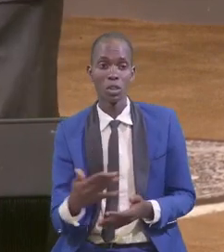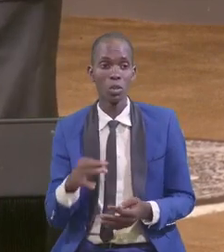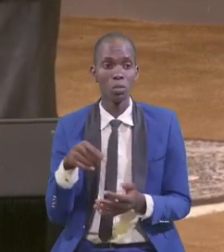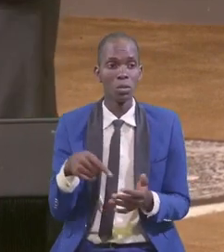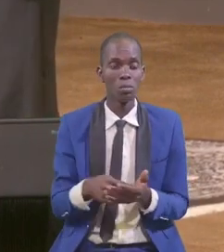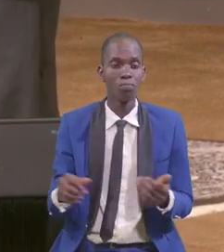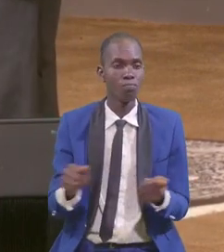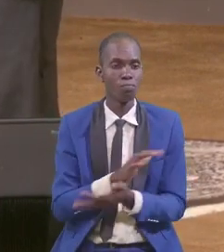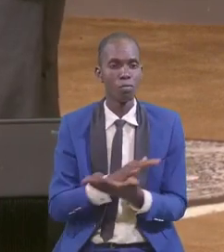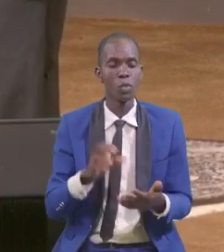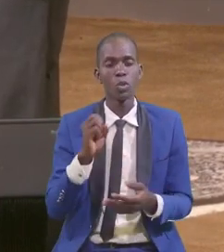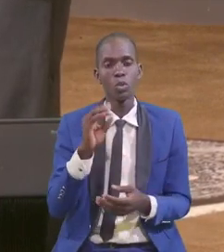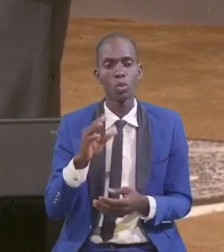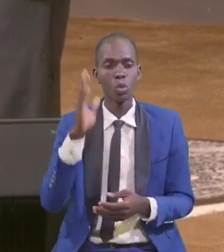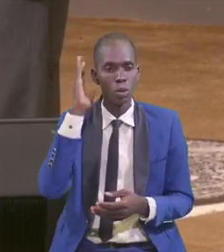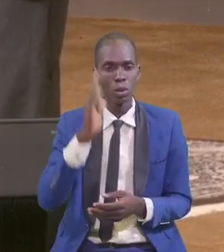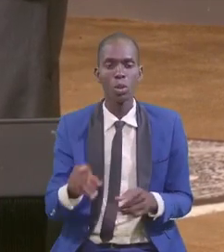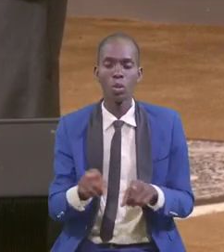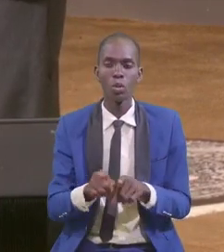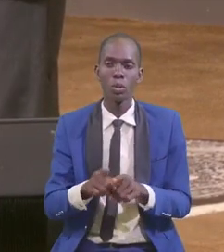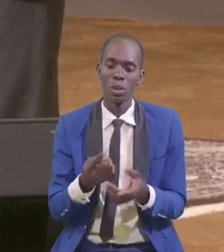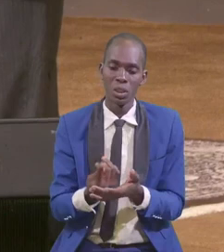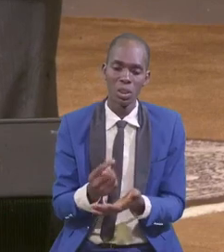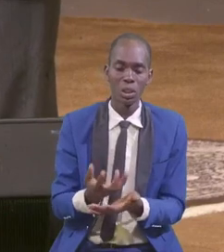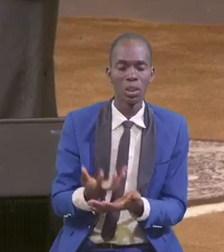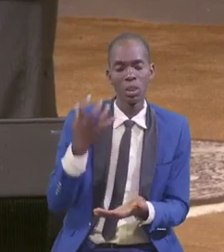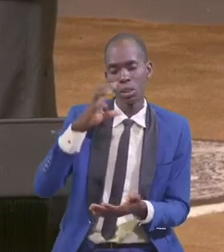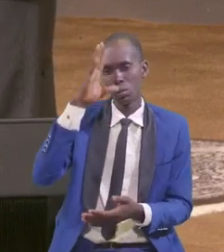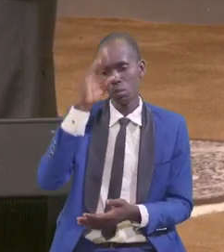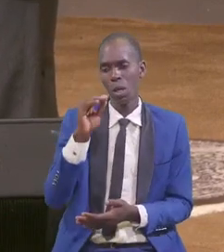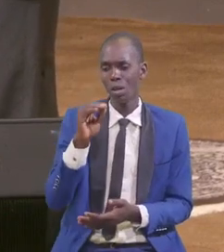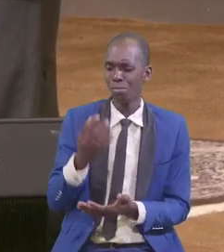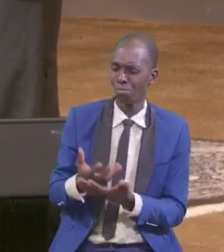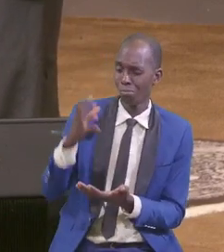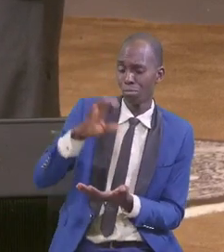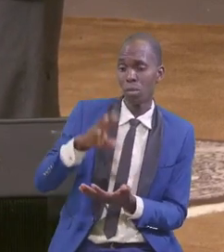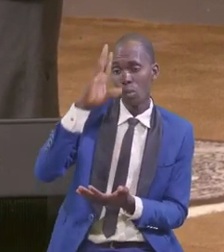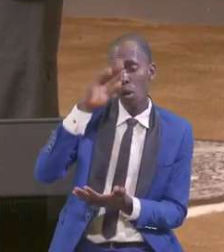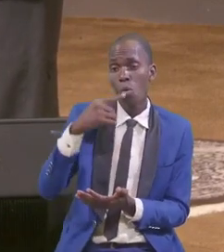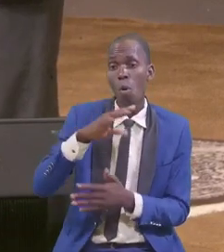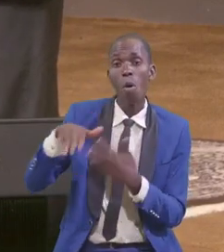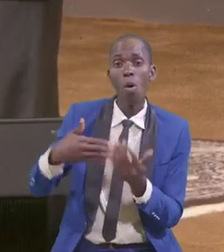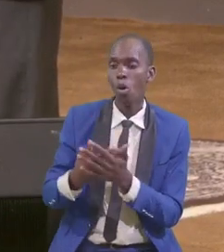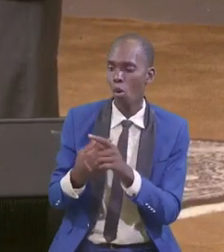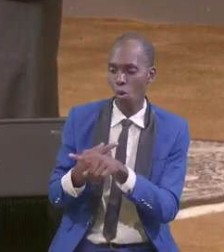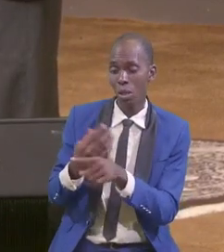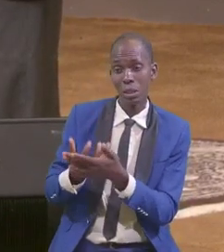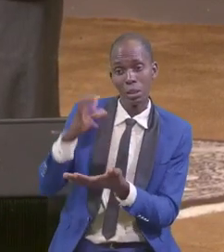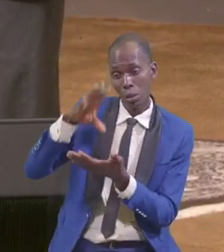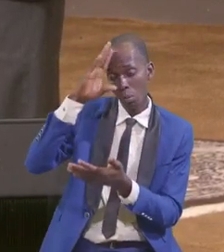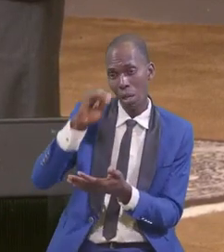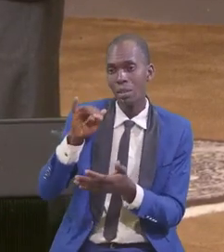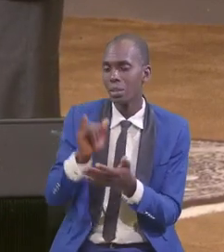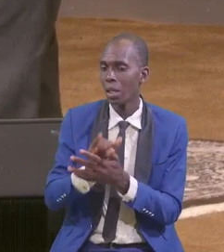rich man, the rich man who does not know God, the rich man has position on earth, does not have